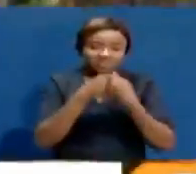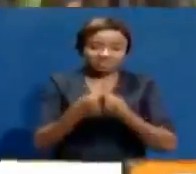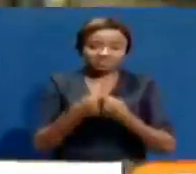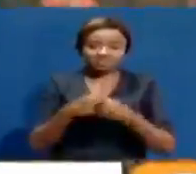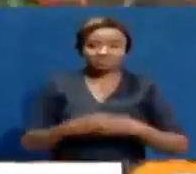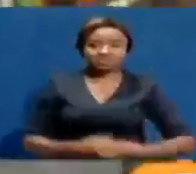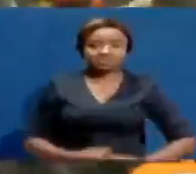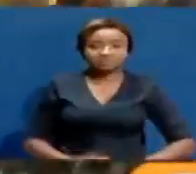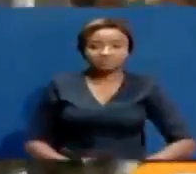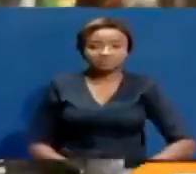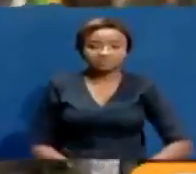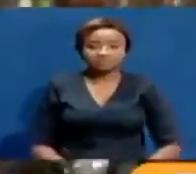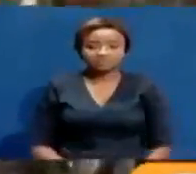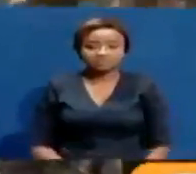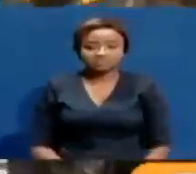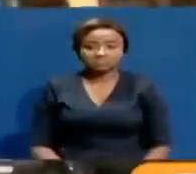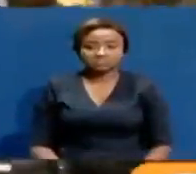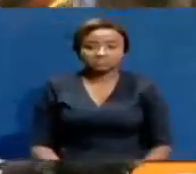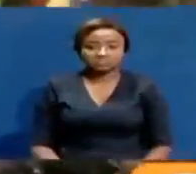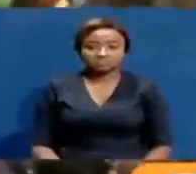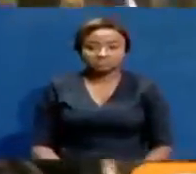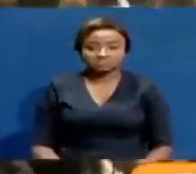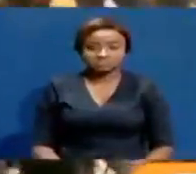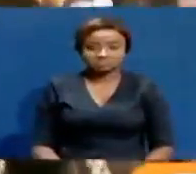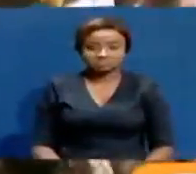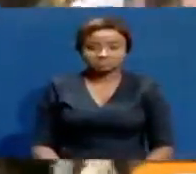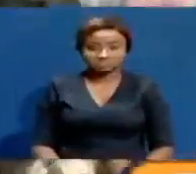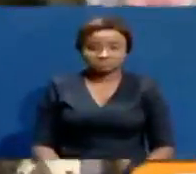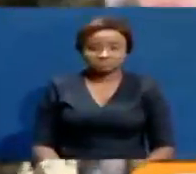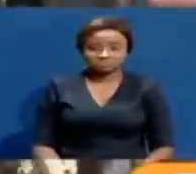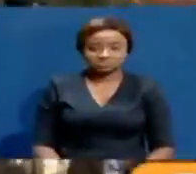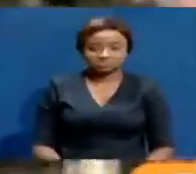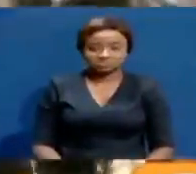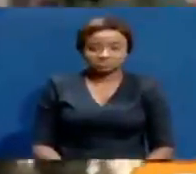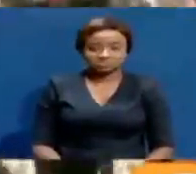not put to a halt. Alpha Slagat, Citizen TV, Nairobi.